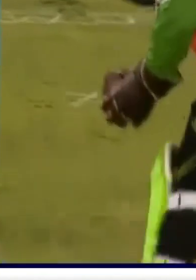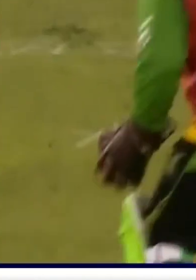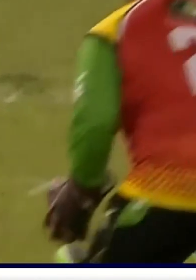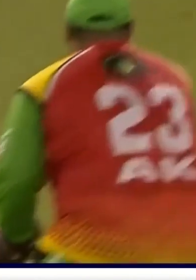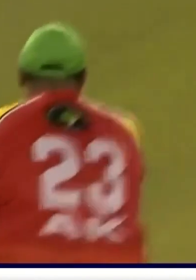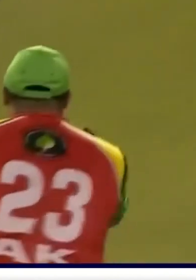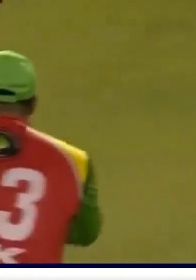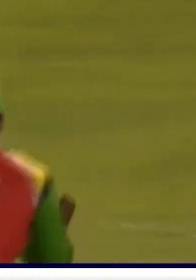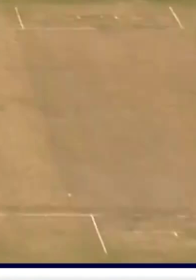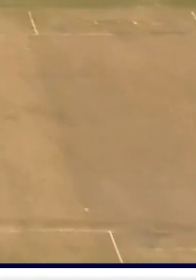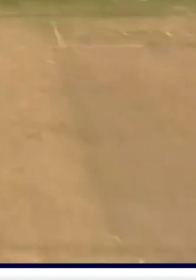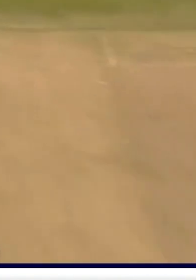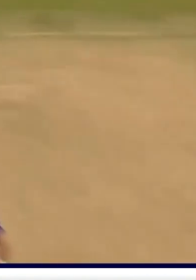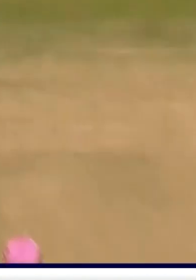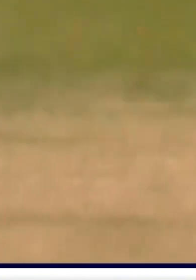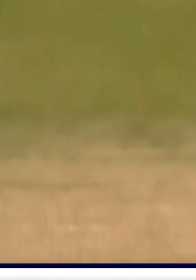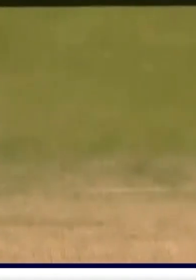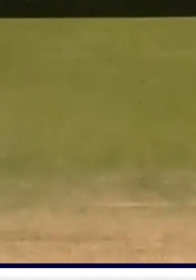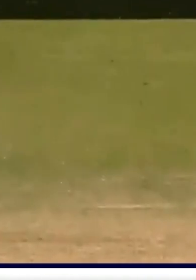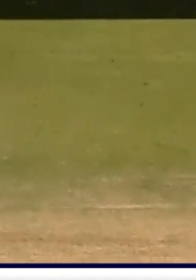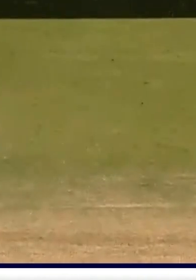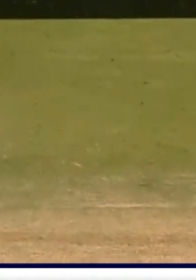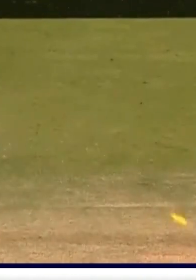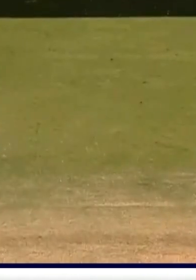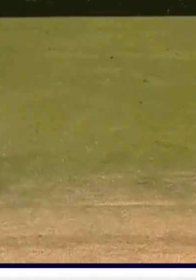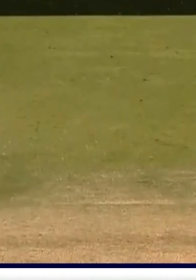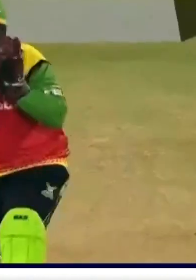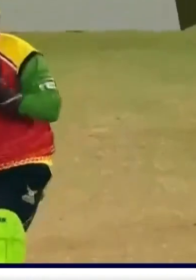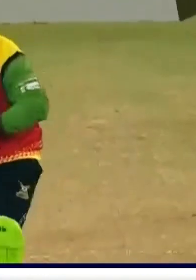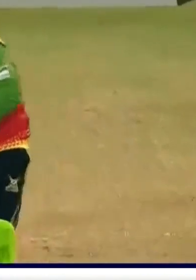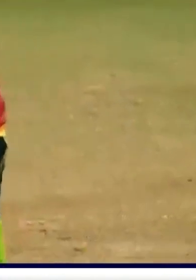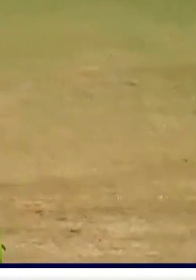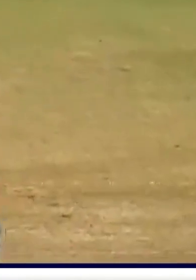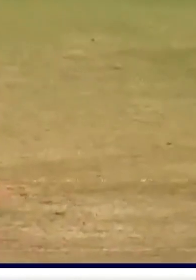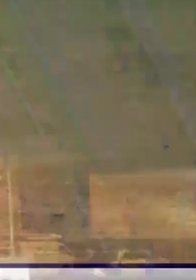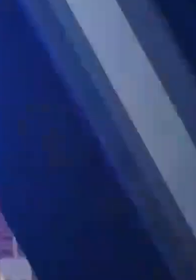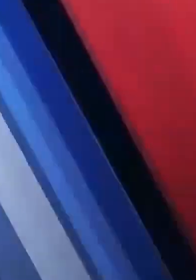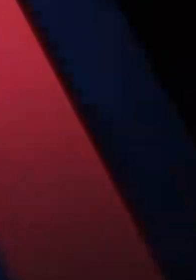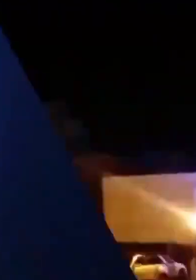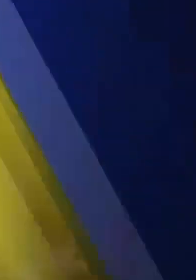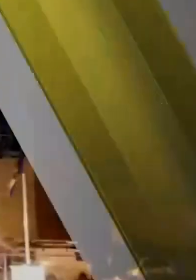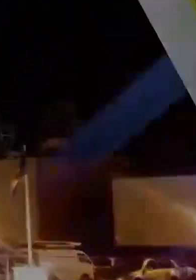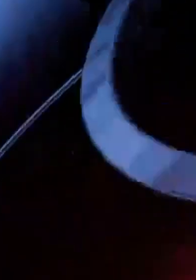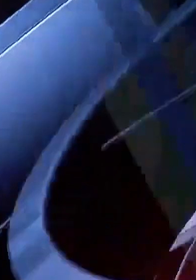CPL 2023 with a heavy defeat to the Warriors.